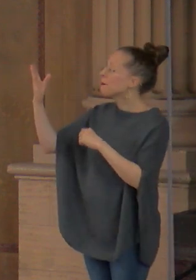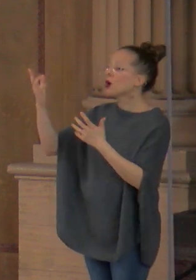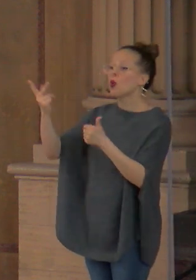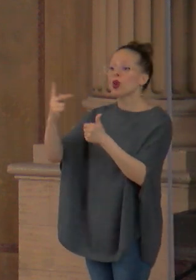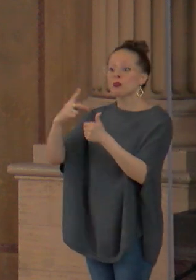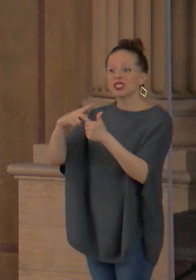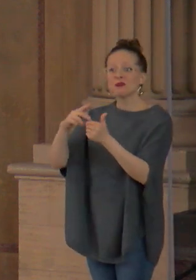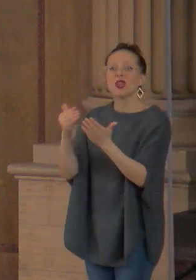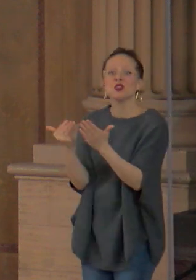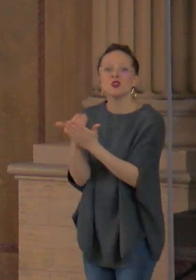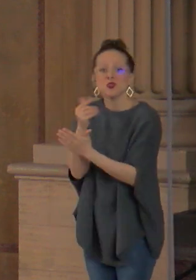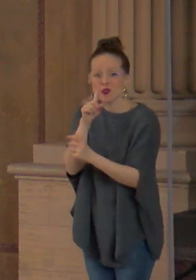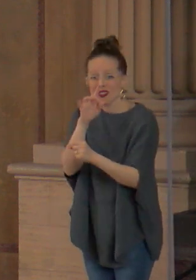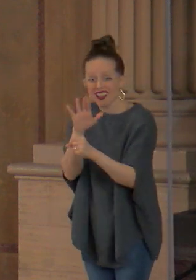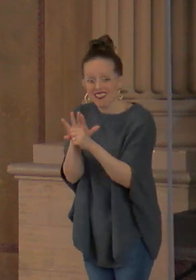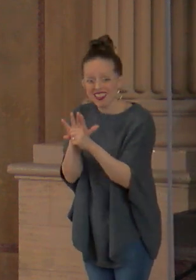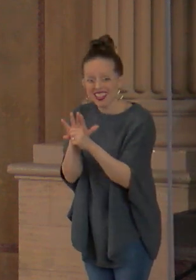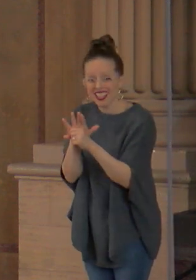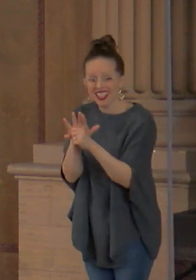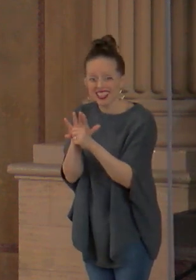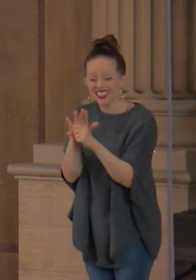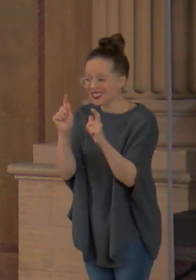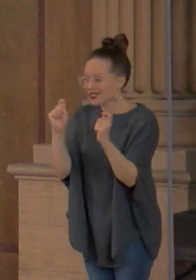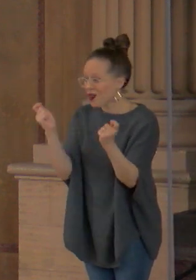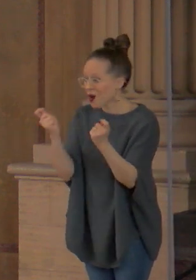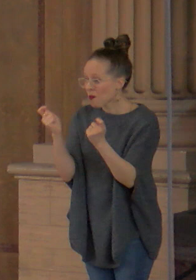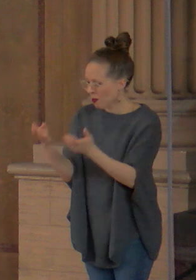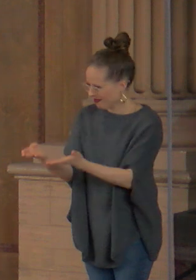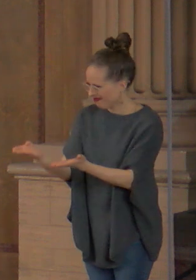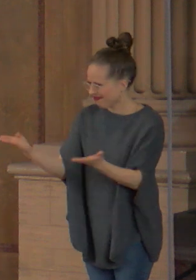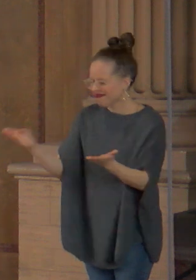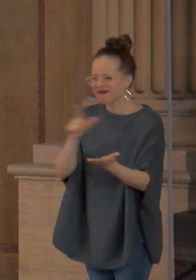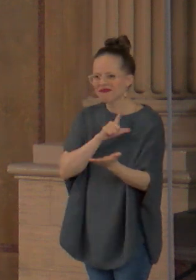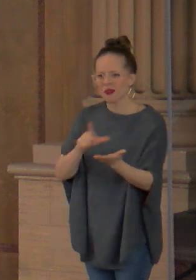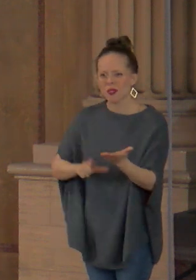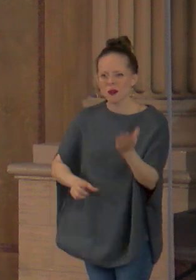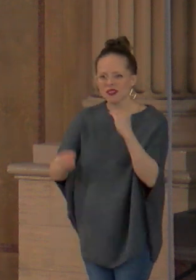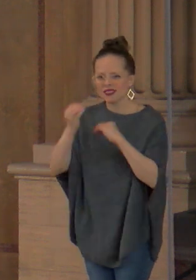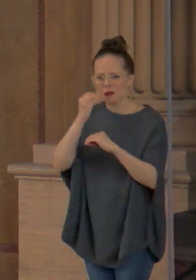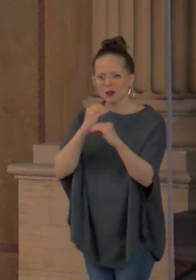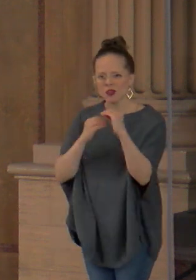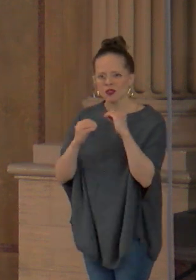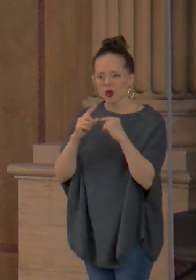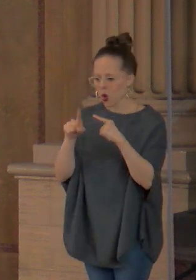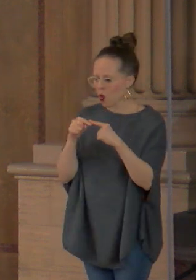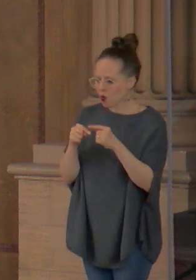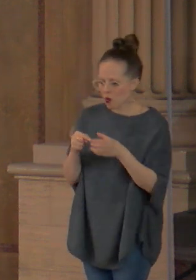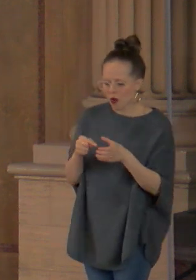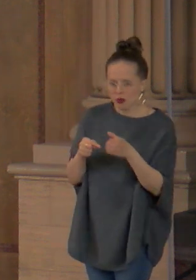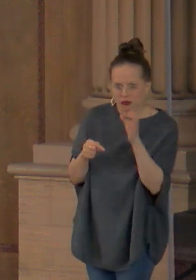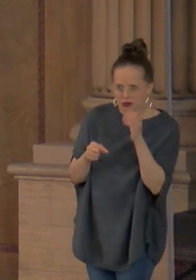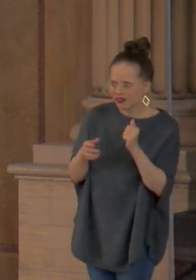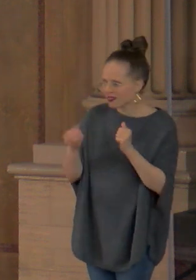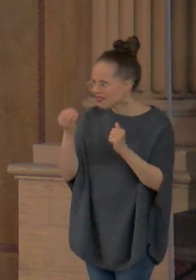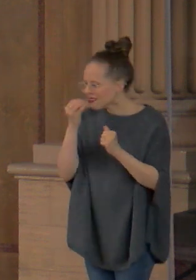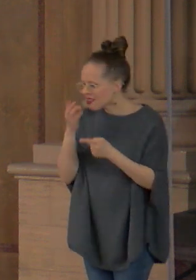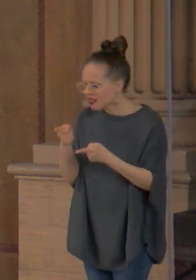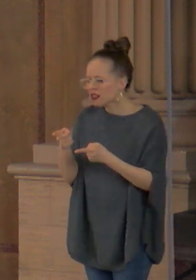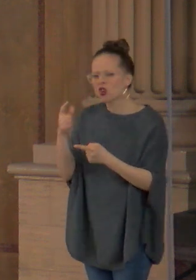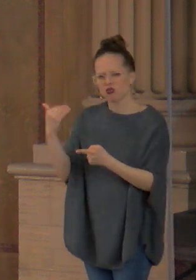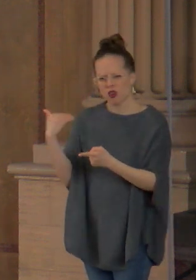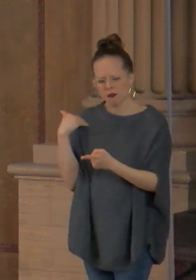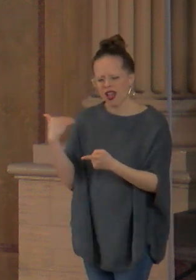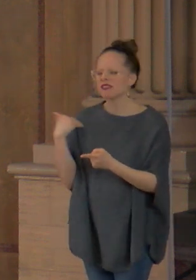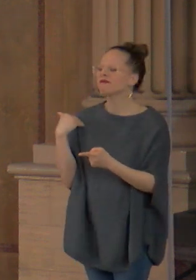ceremony which is the Lord's Supper. When we eat this bread and we drink this wine we're reminding ourselves that we come to God through the